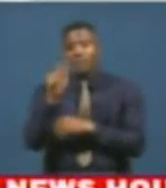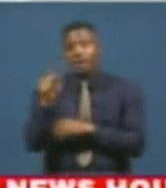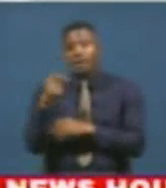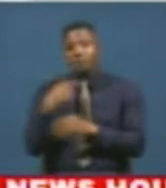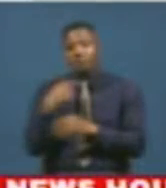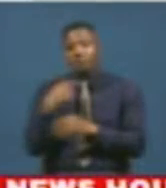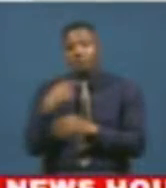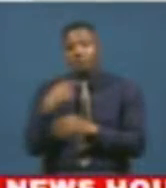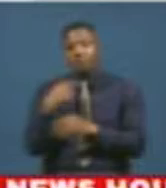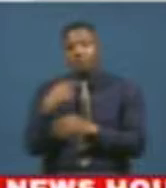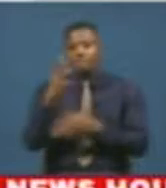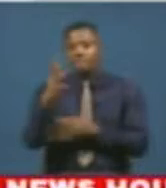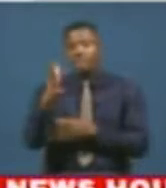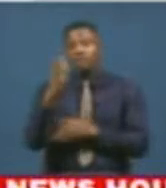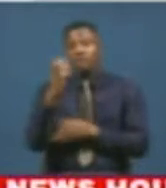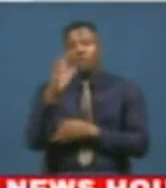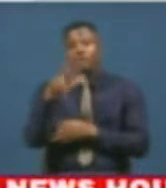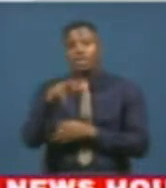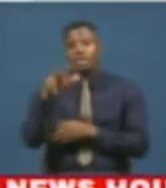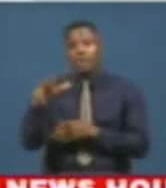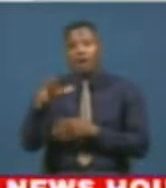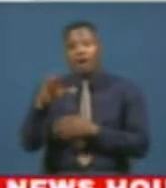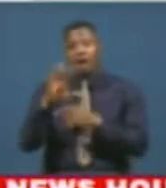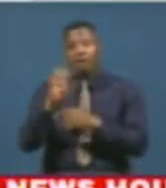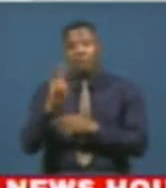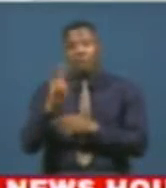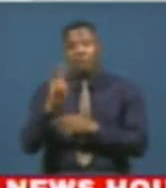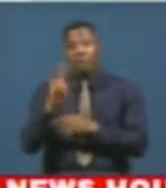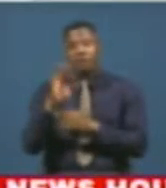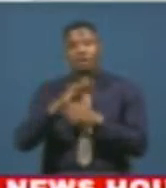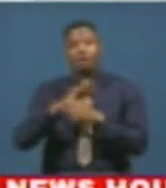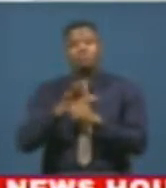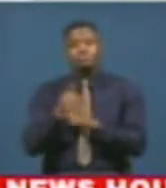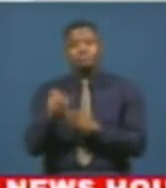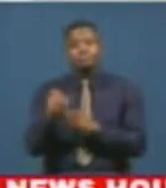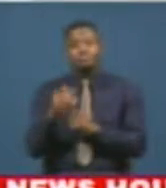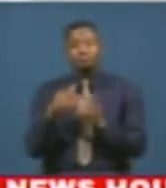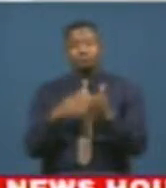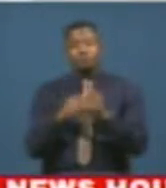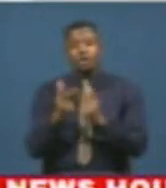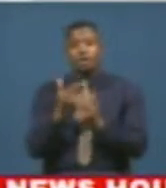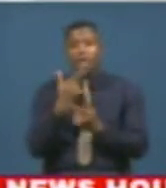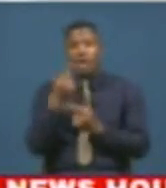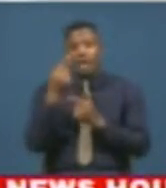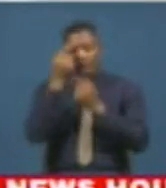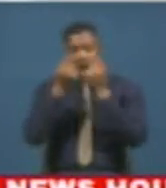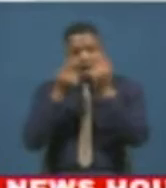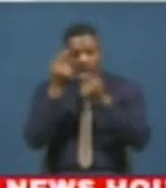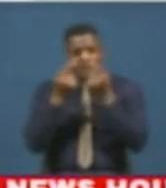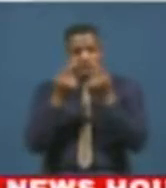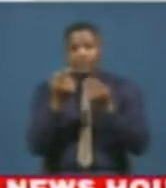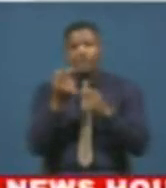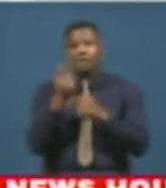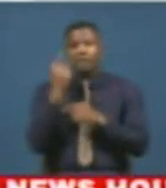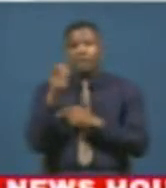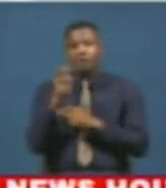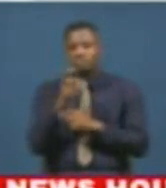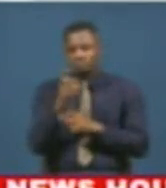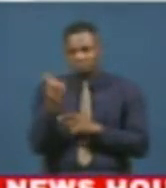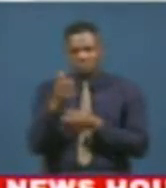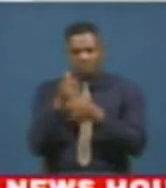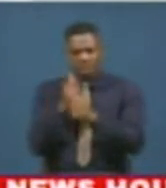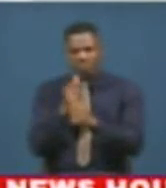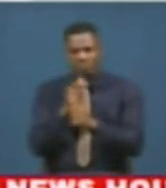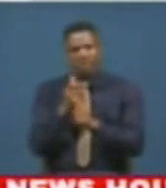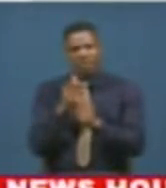recorded 533 COVID-19 cases. The fishmongers say they are concerned because they are strictly adhering to